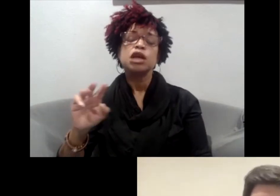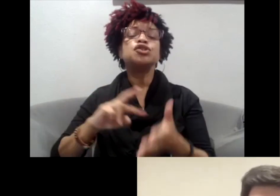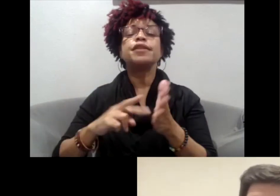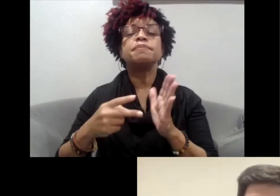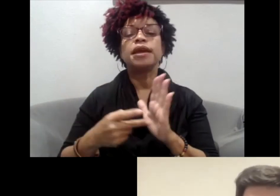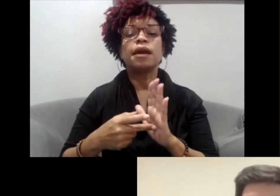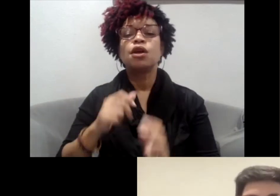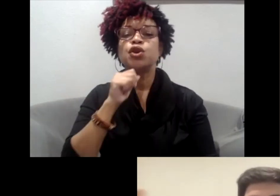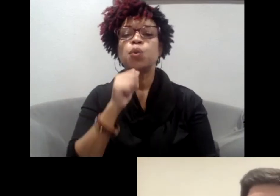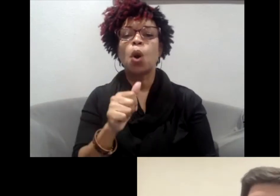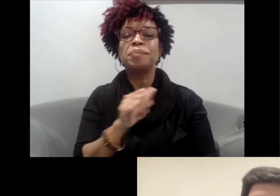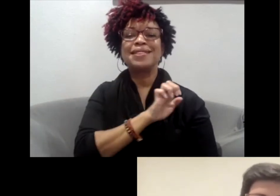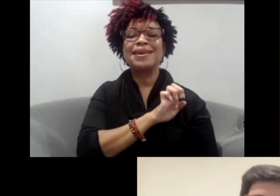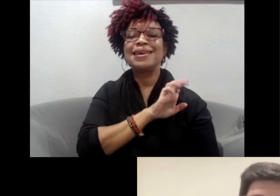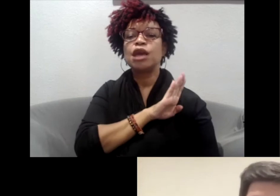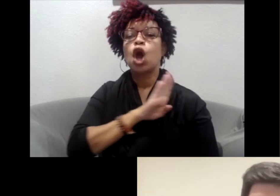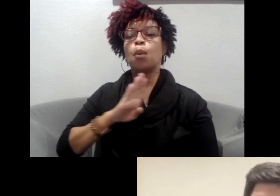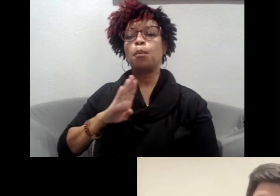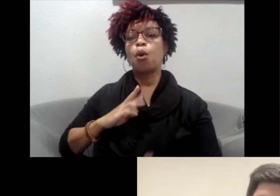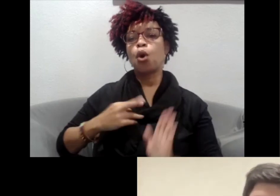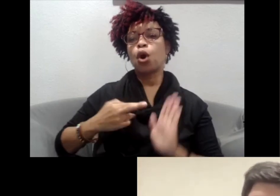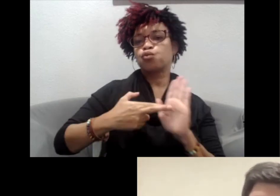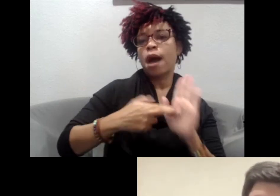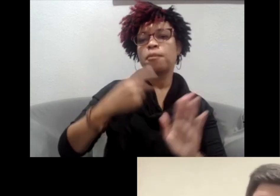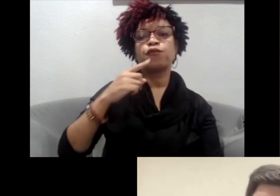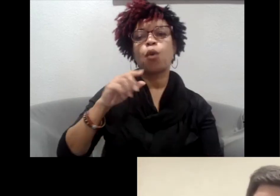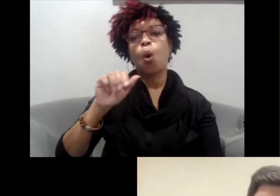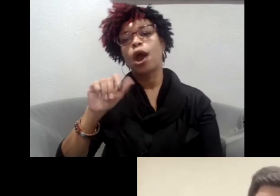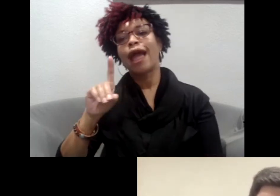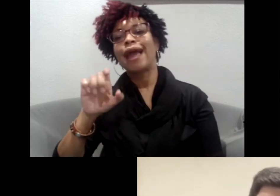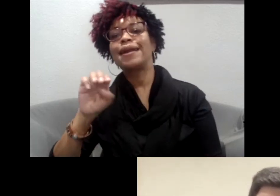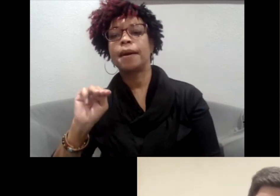the e-board rep for the ADEM delegation.